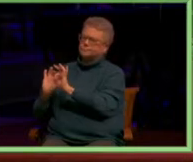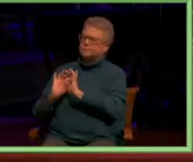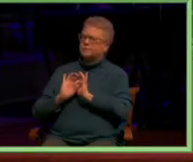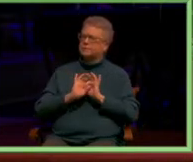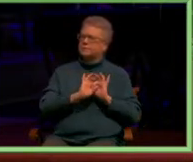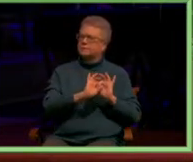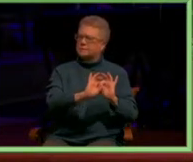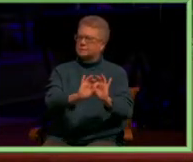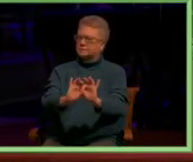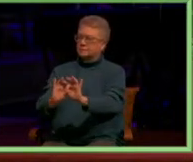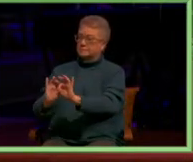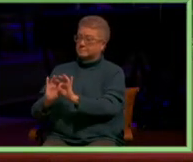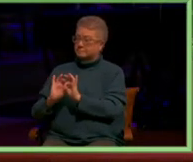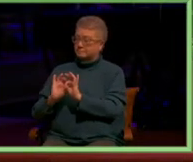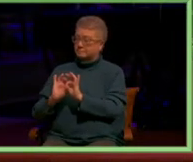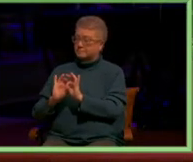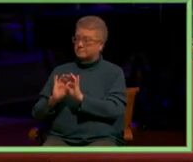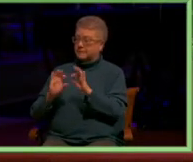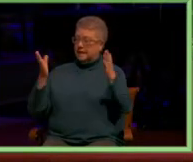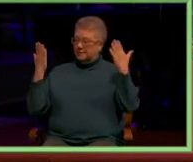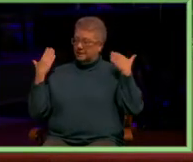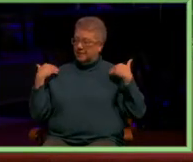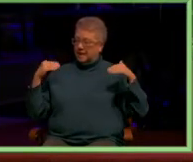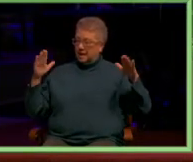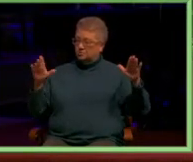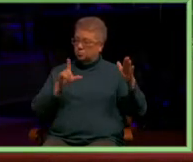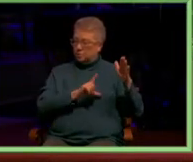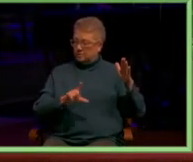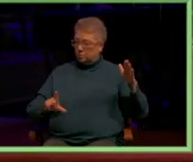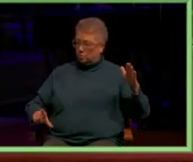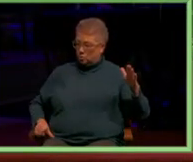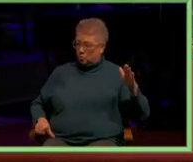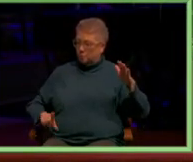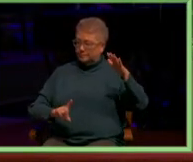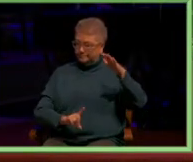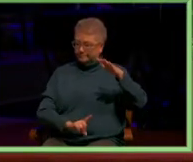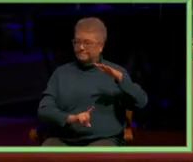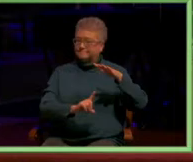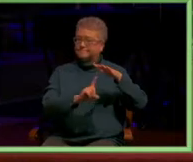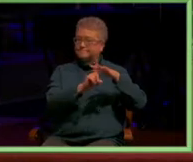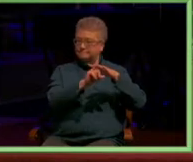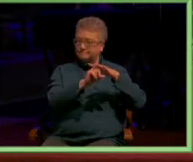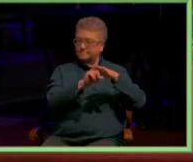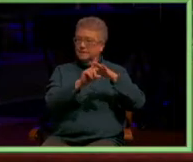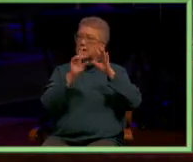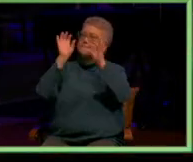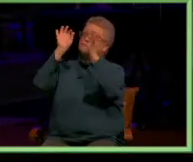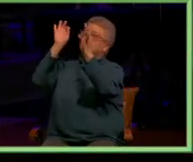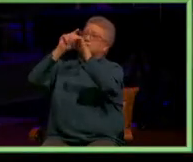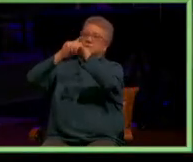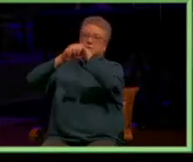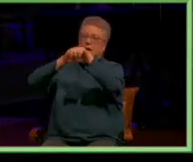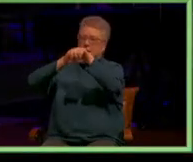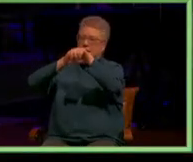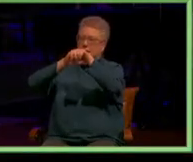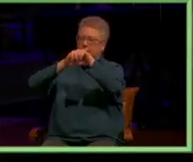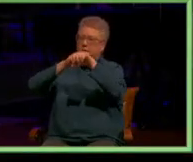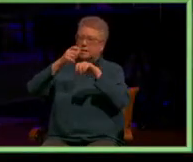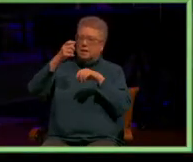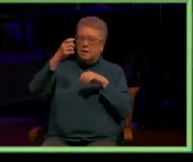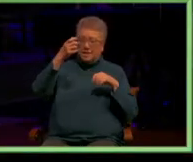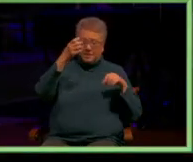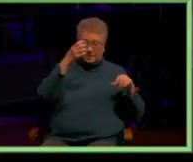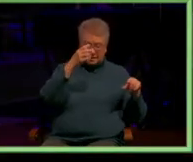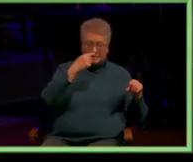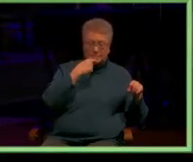unity. And the angel of the Lord, and in the timing of God, she travels to Bethlehem for the census. The Bible